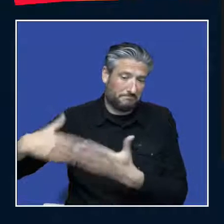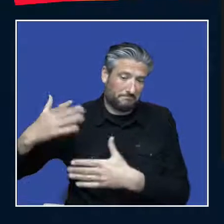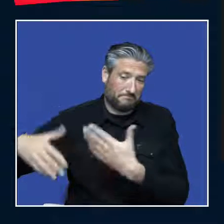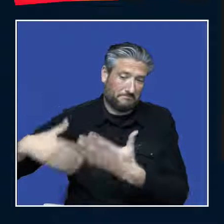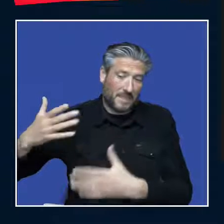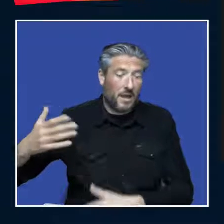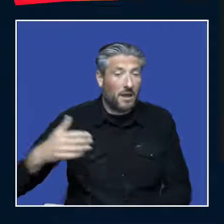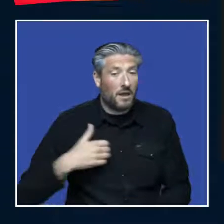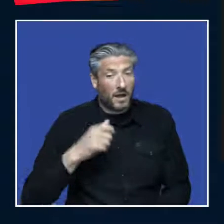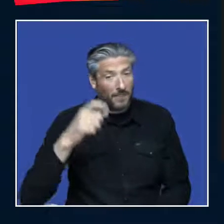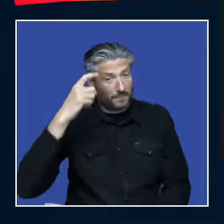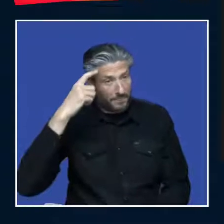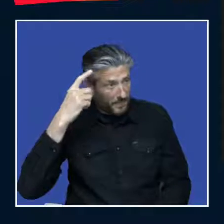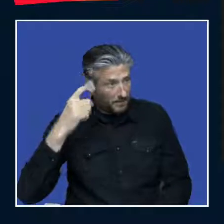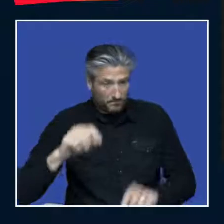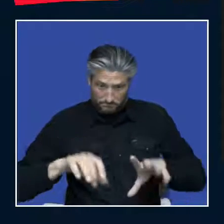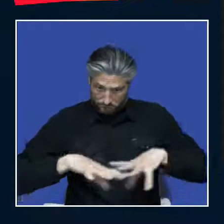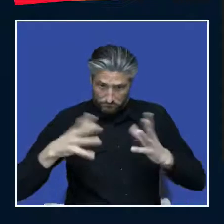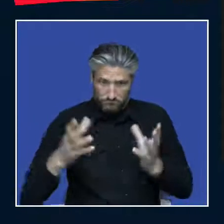be everything.